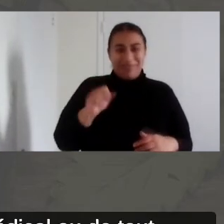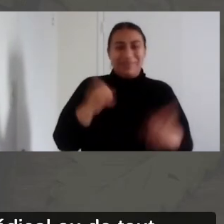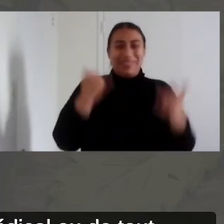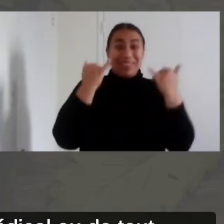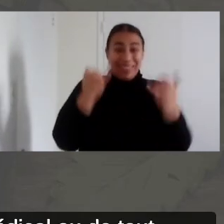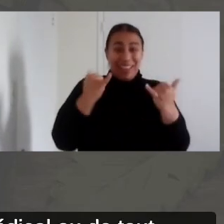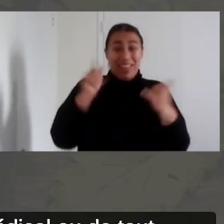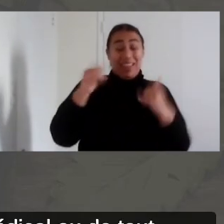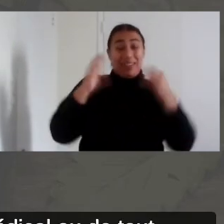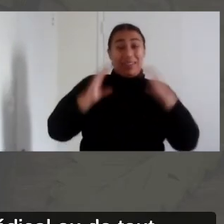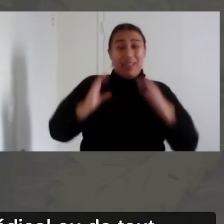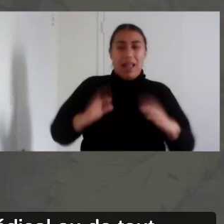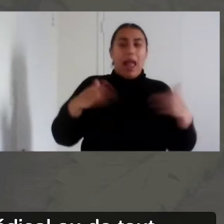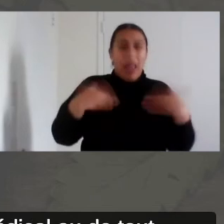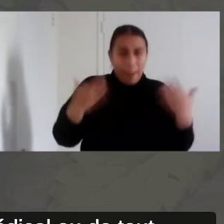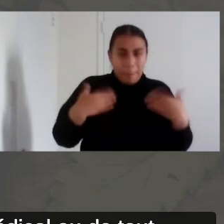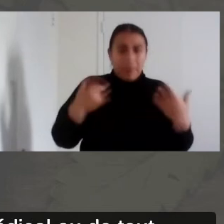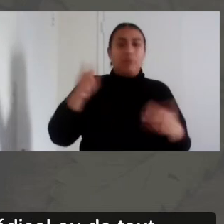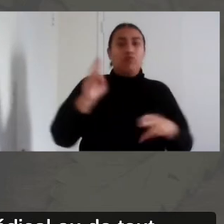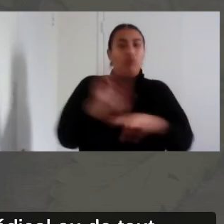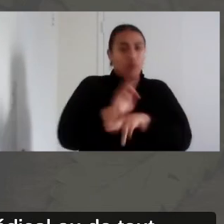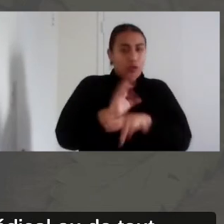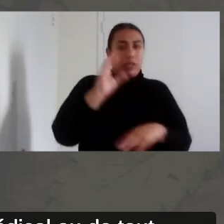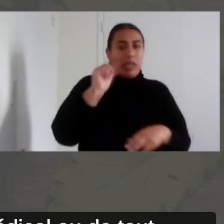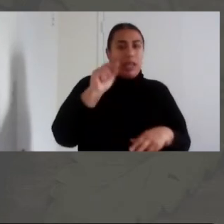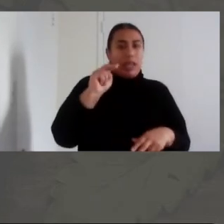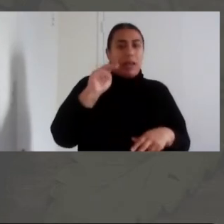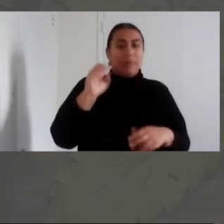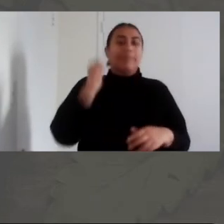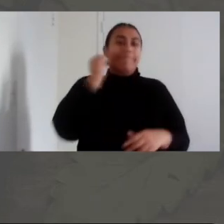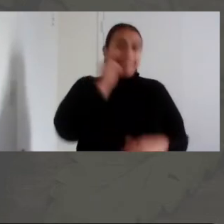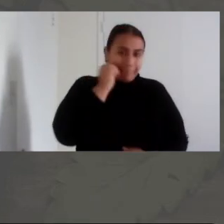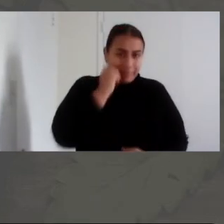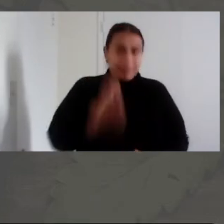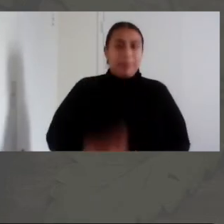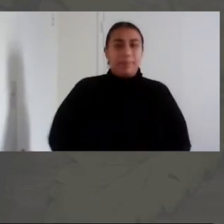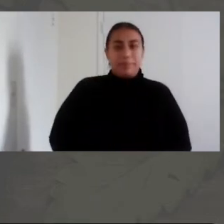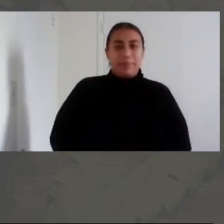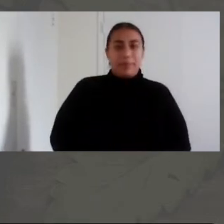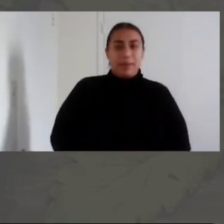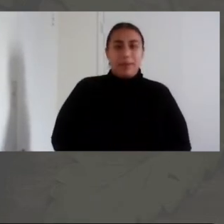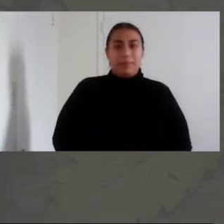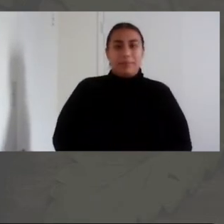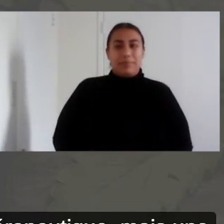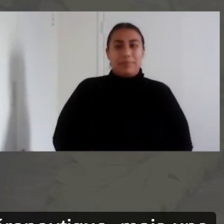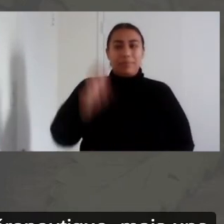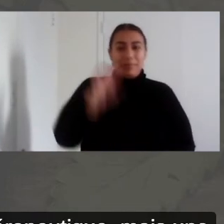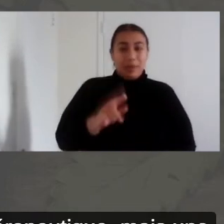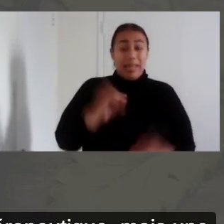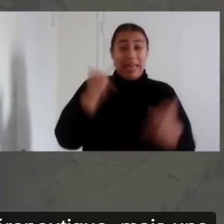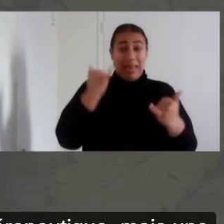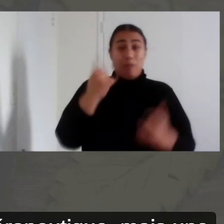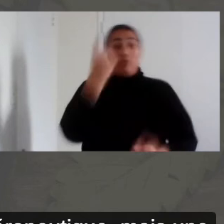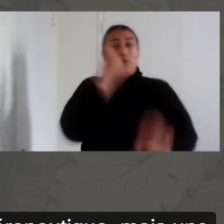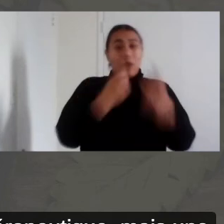needed. And that is another excellent feature of medical cannabis or any cannabis-based medication. You don't necessarily need to wean off of it. We can wean up slowly to